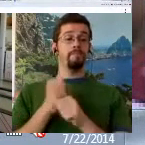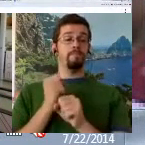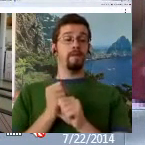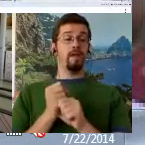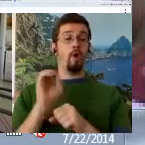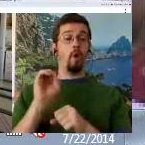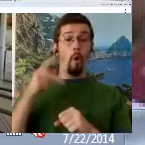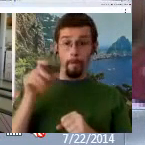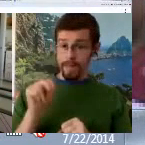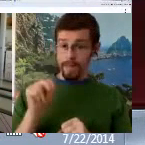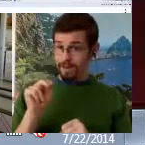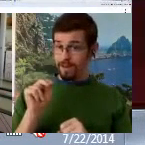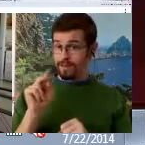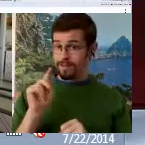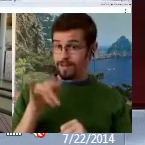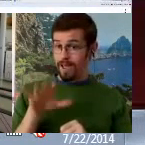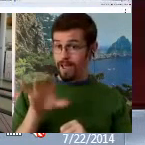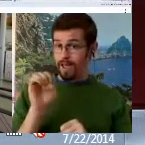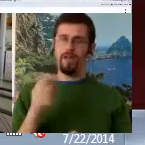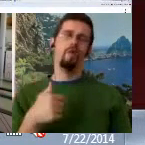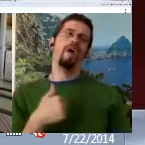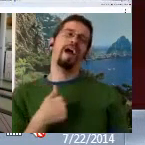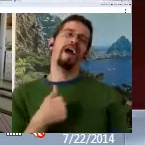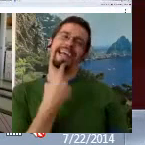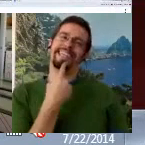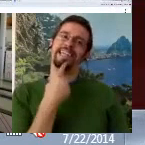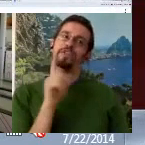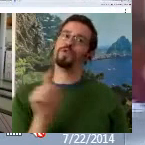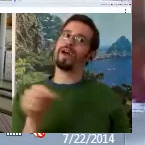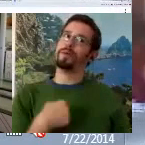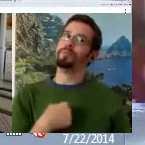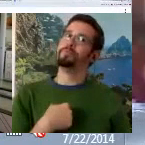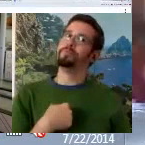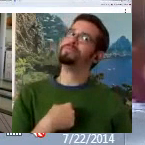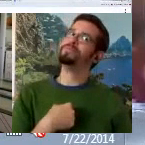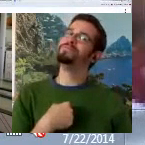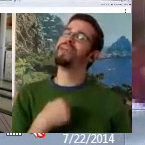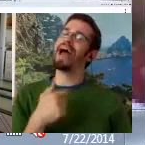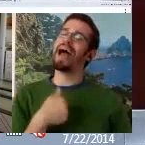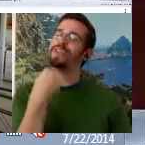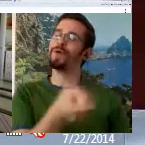script? I'm the one that used TrueType. It is me. Okay.